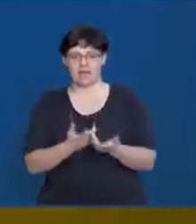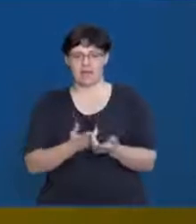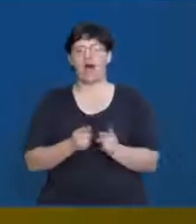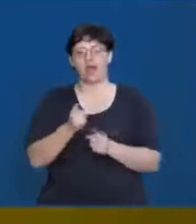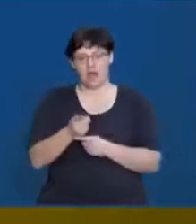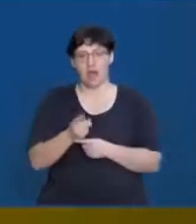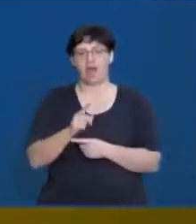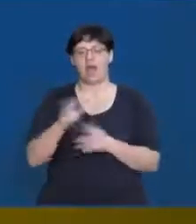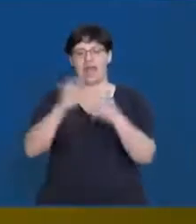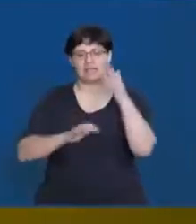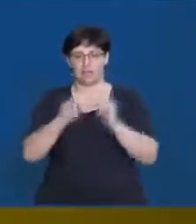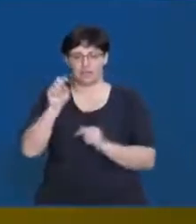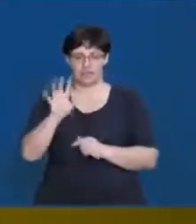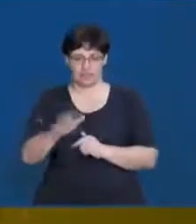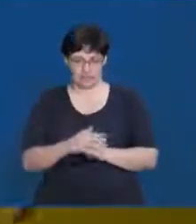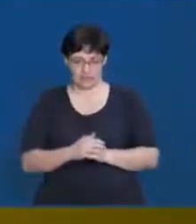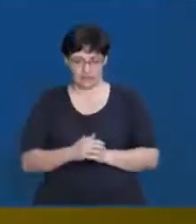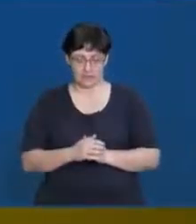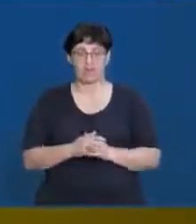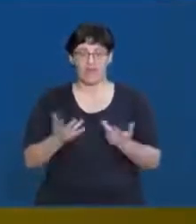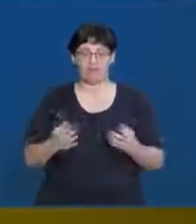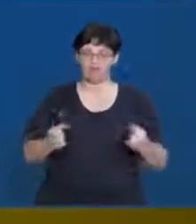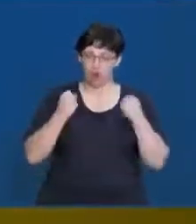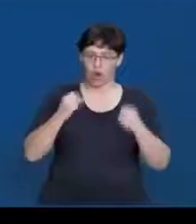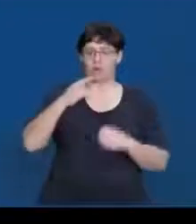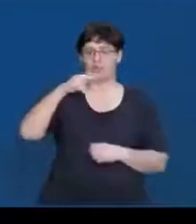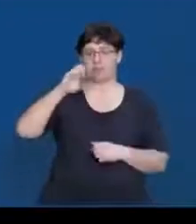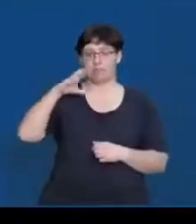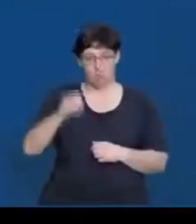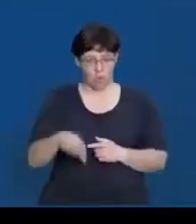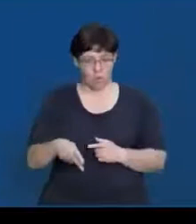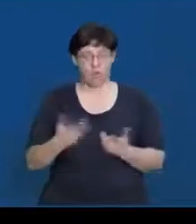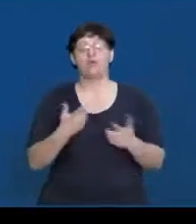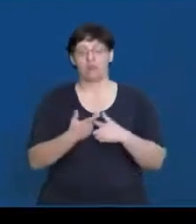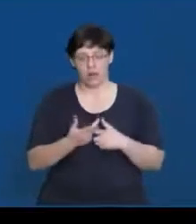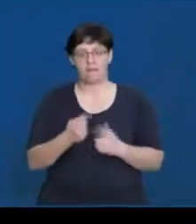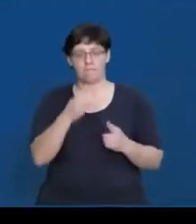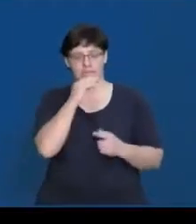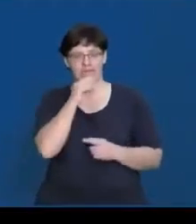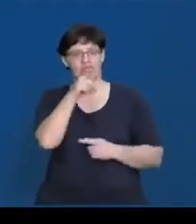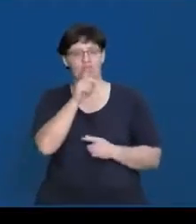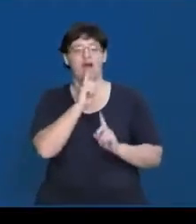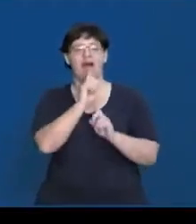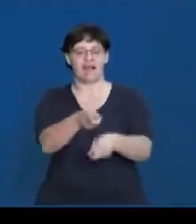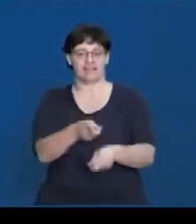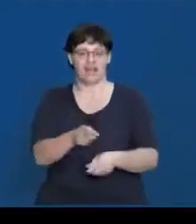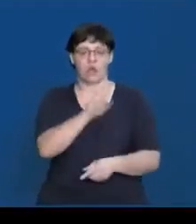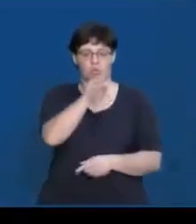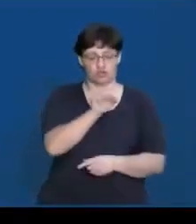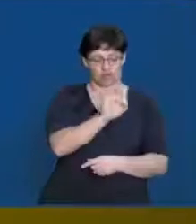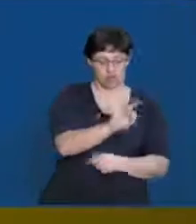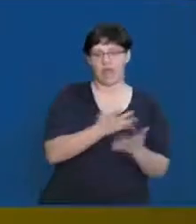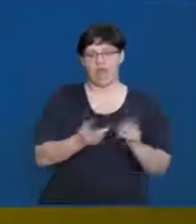answer question 5 in the essay, right? And then if you are strong in your contemporary economic issues, you are going to be able to